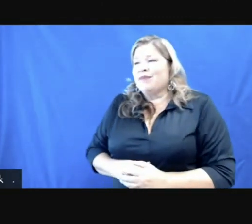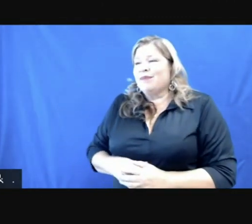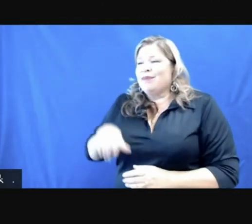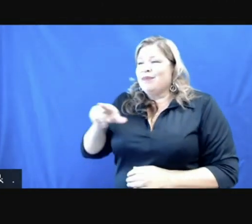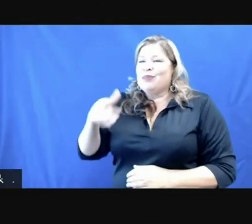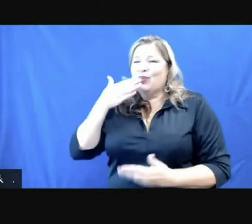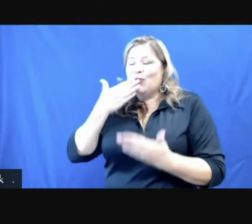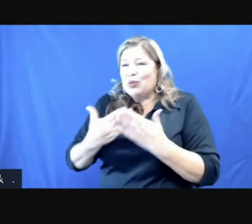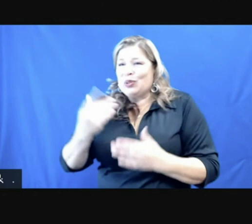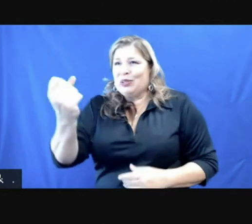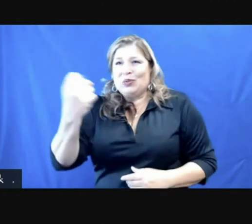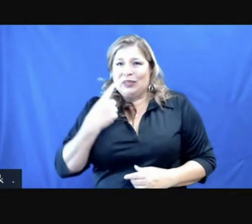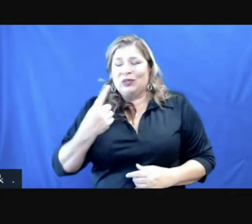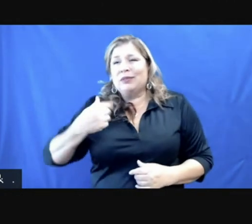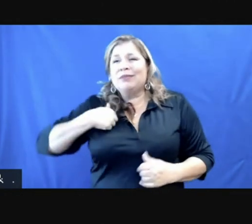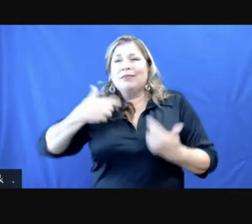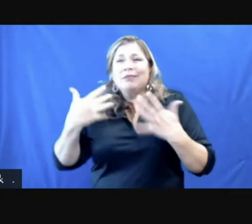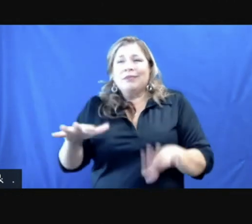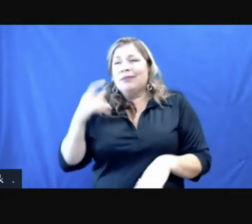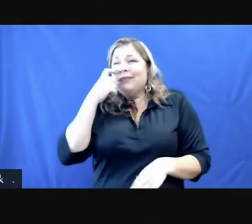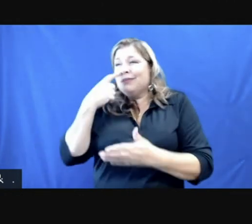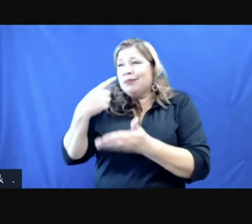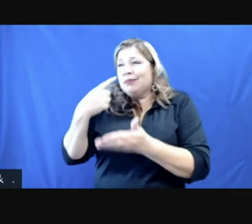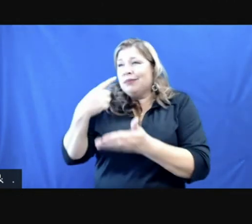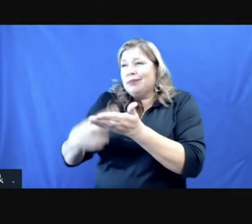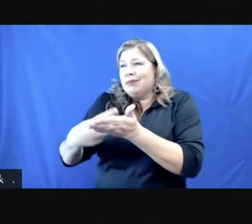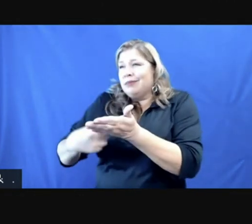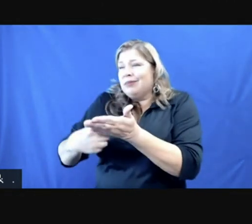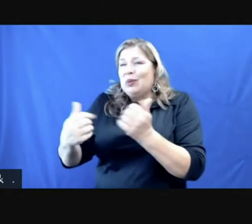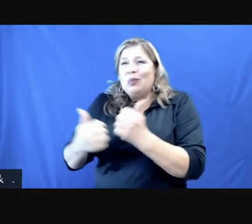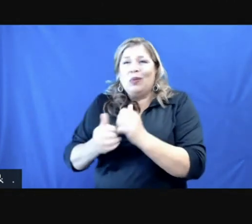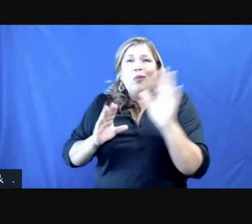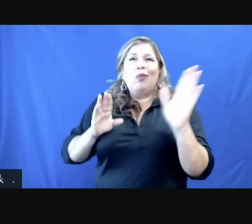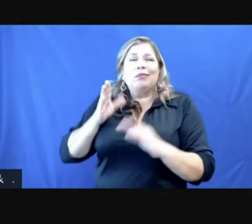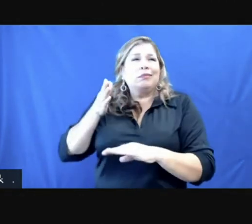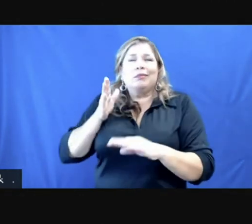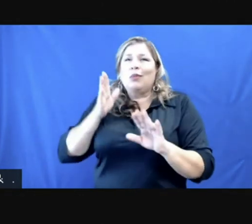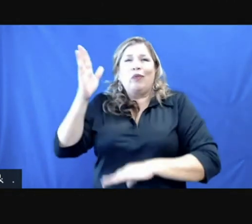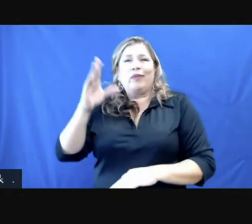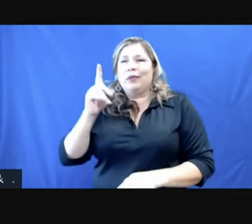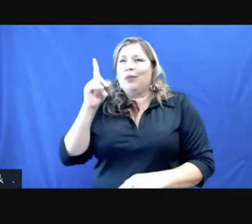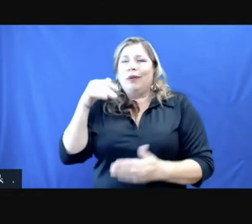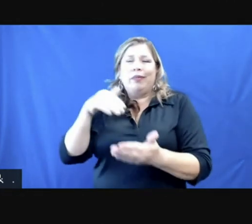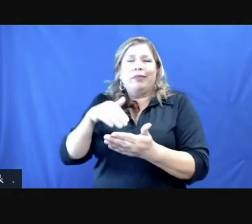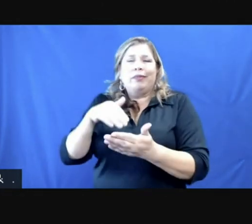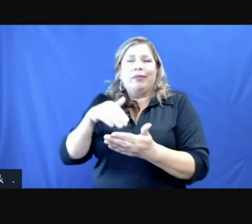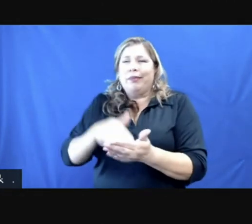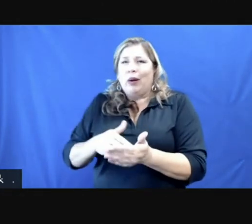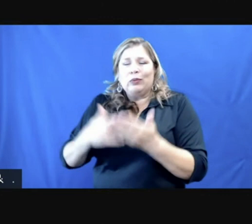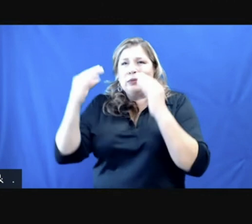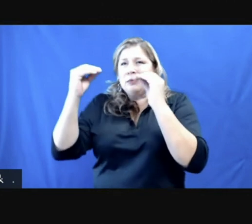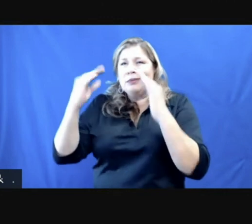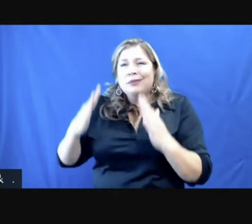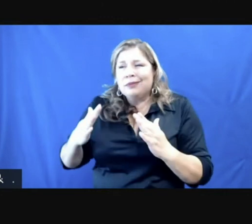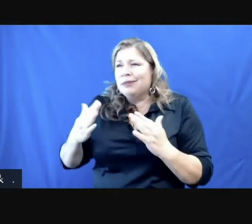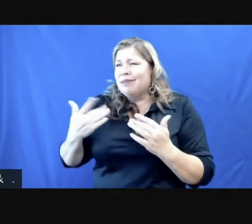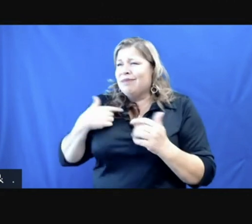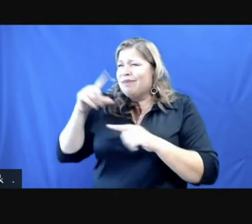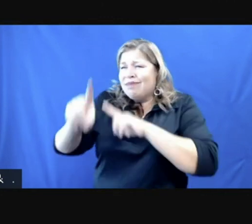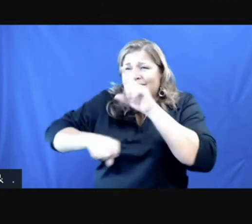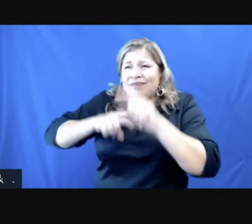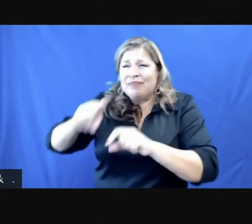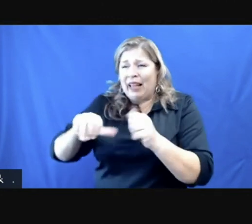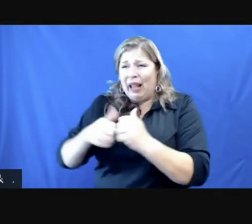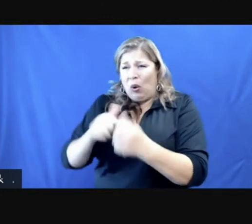to nearly 1,000, could have been over 1,000 of our education leaders about this question and many others about the impact of COVID on